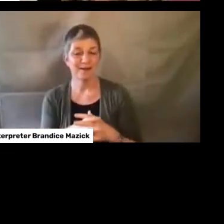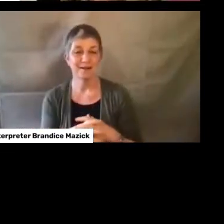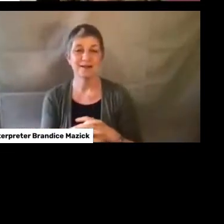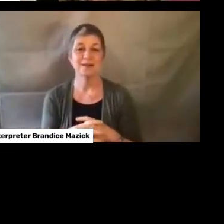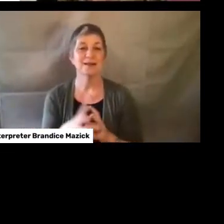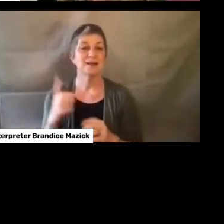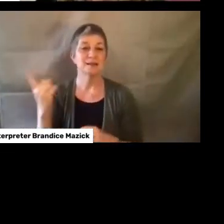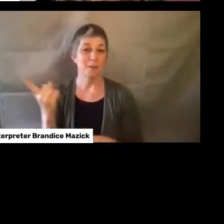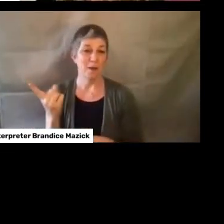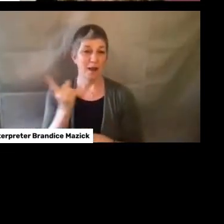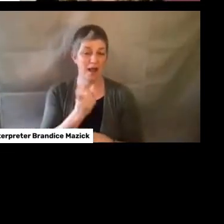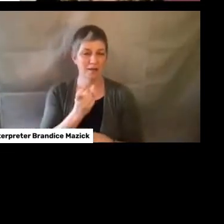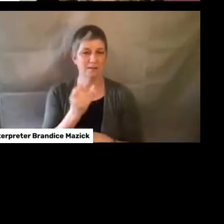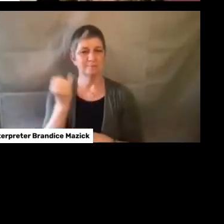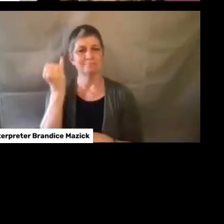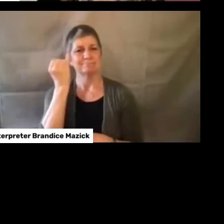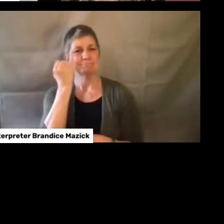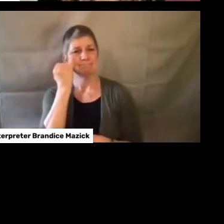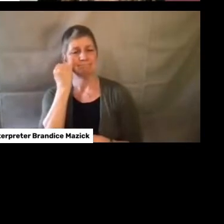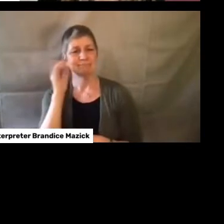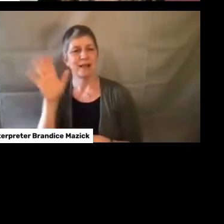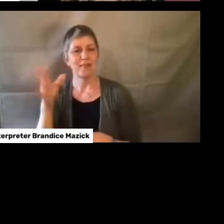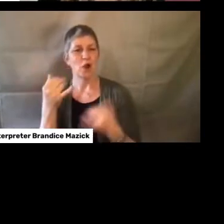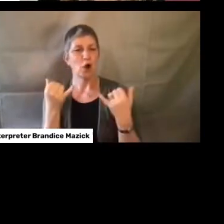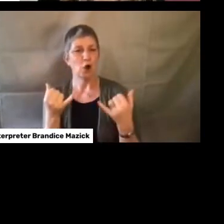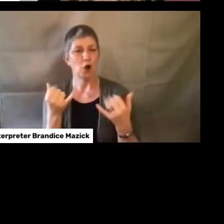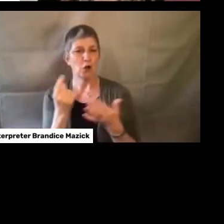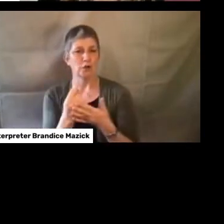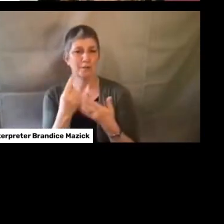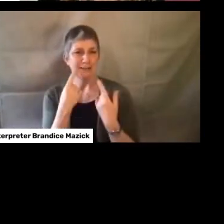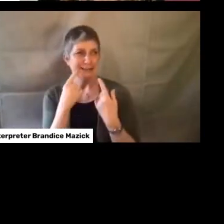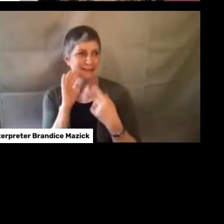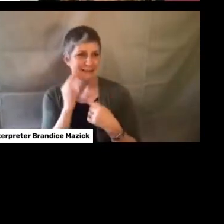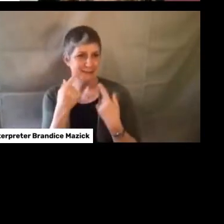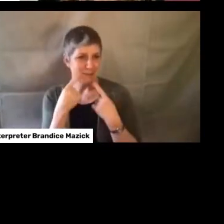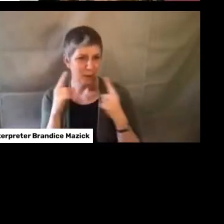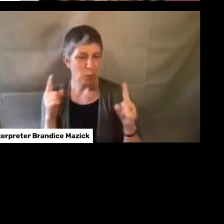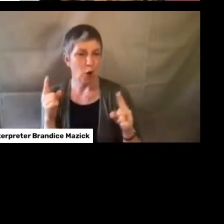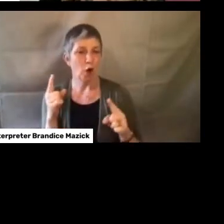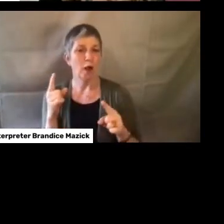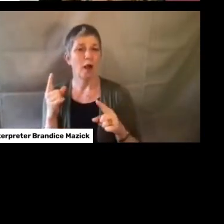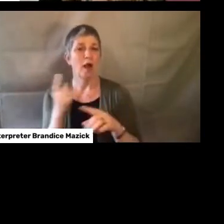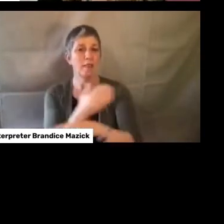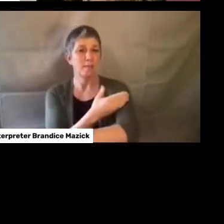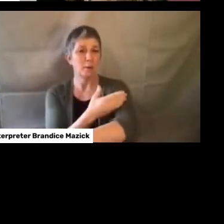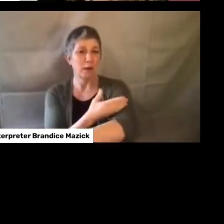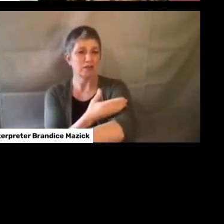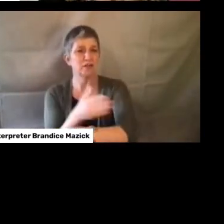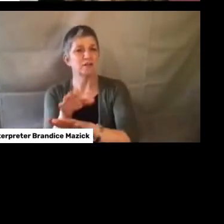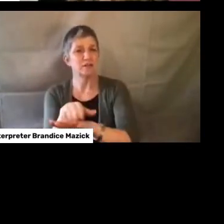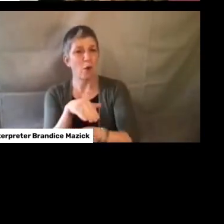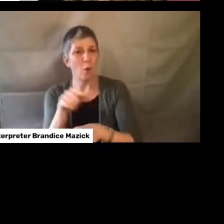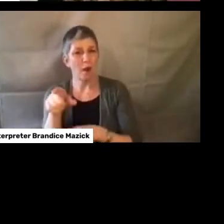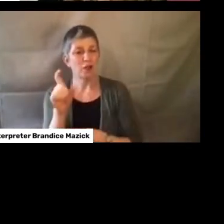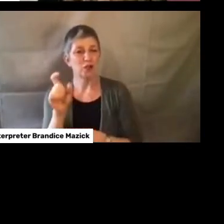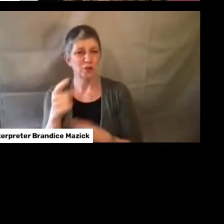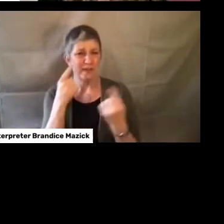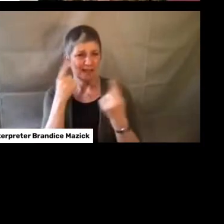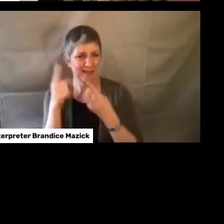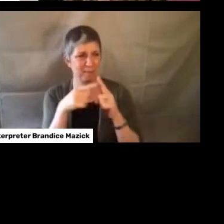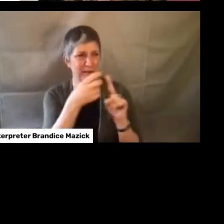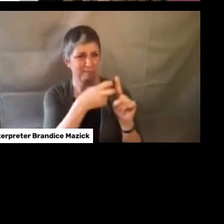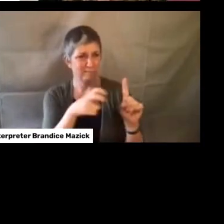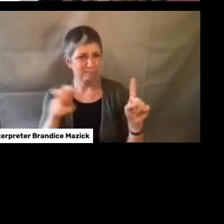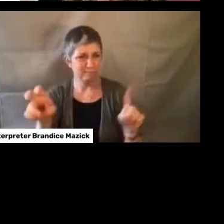is asking, what if their current treatment seems to be working, like the progression is slowing? Should they think about moving